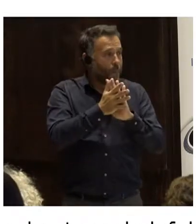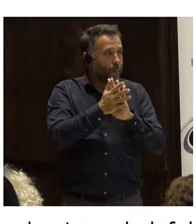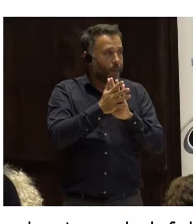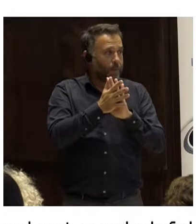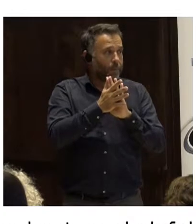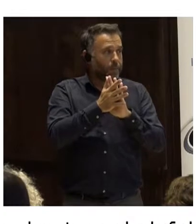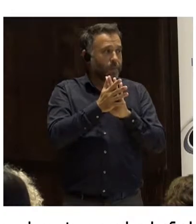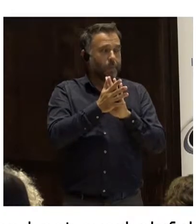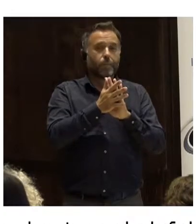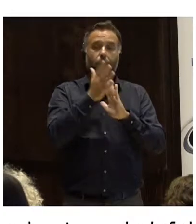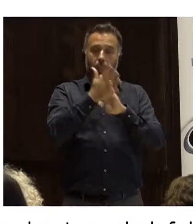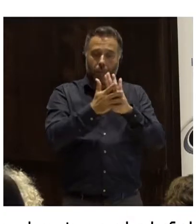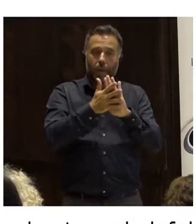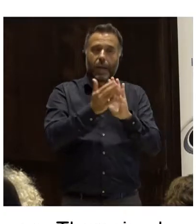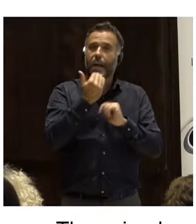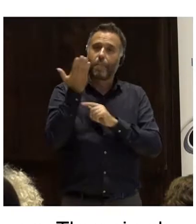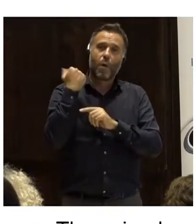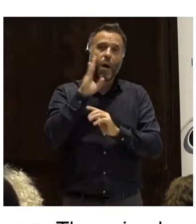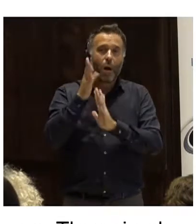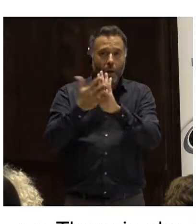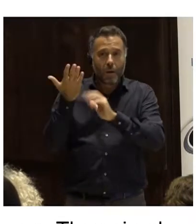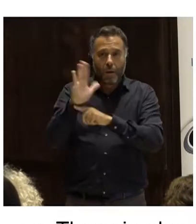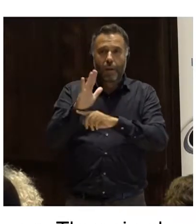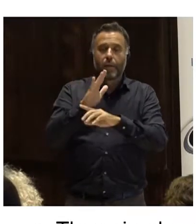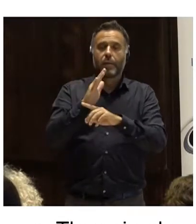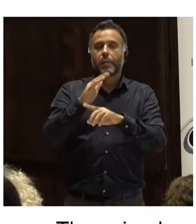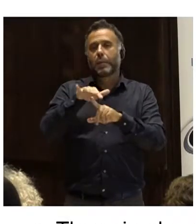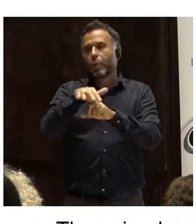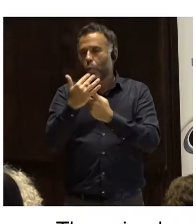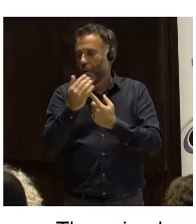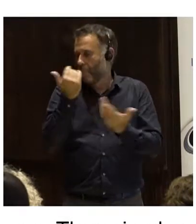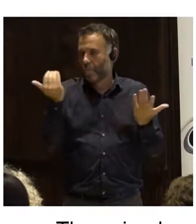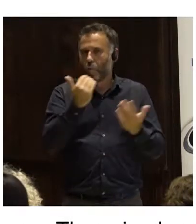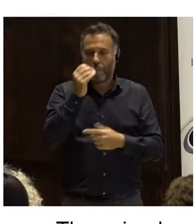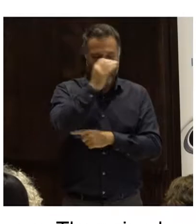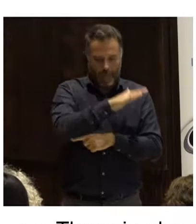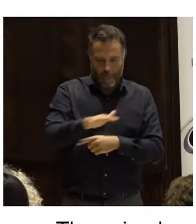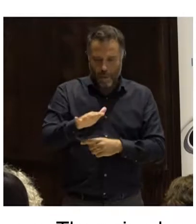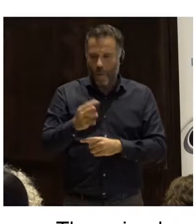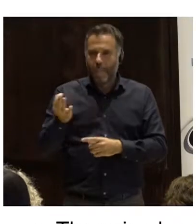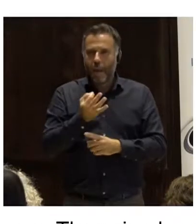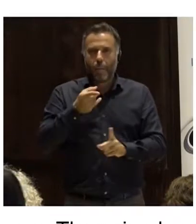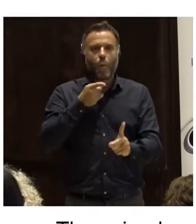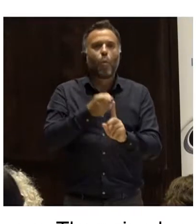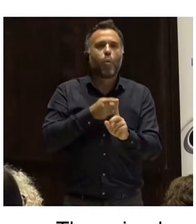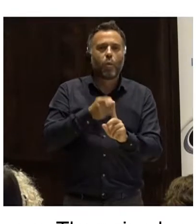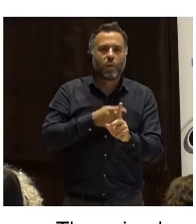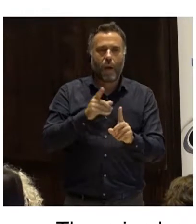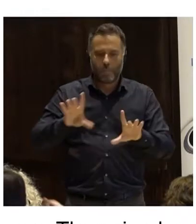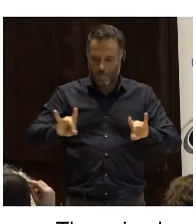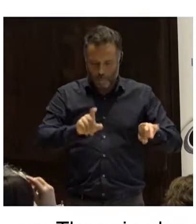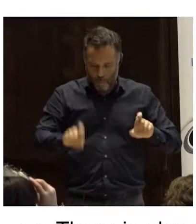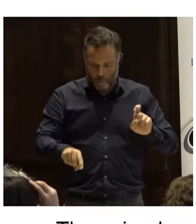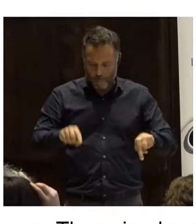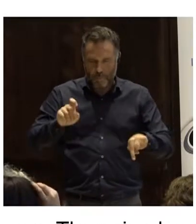situation of play when the child should use switches, and it is very, very particular. But when